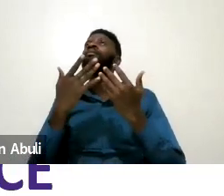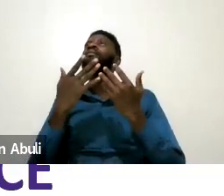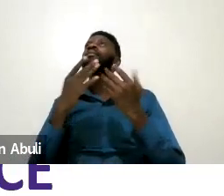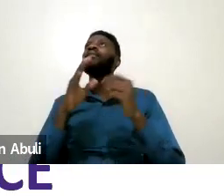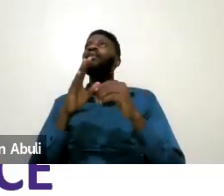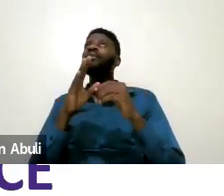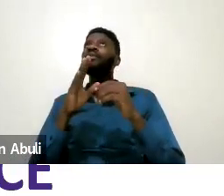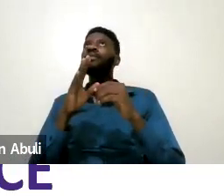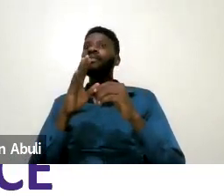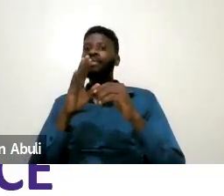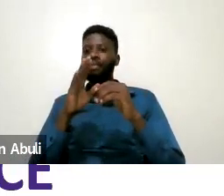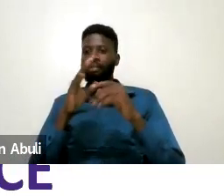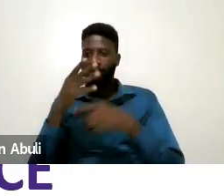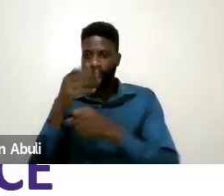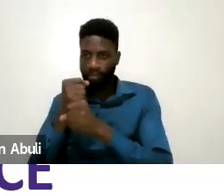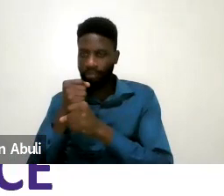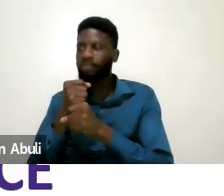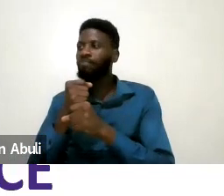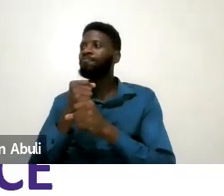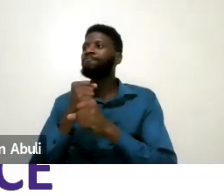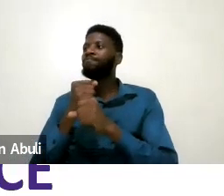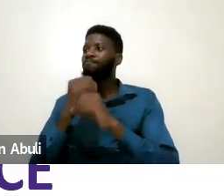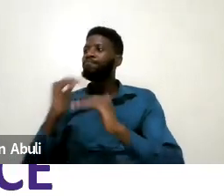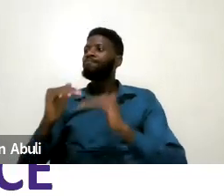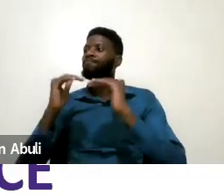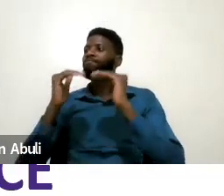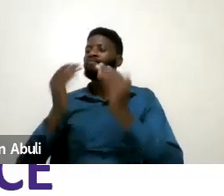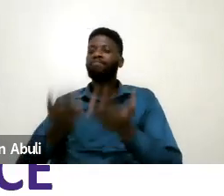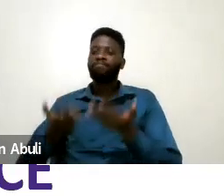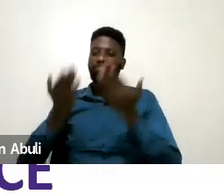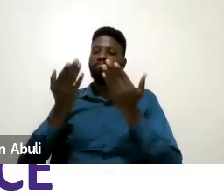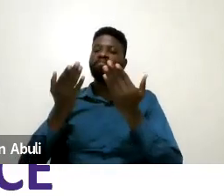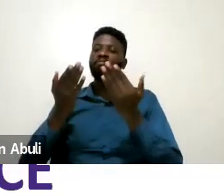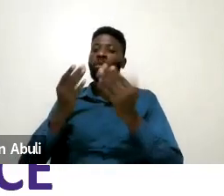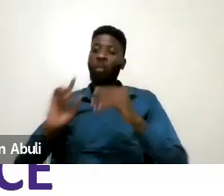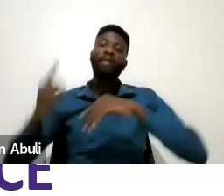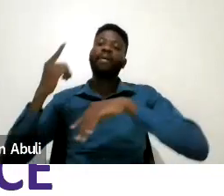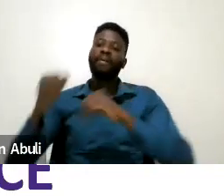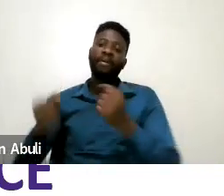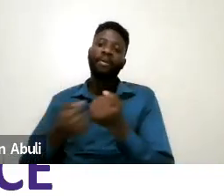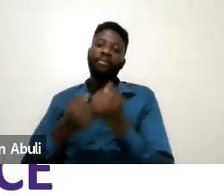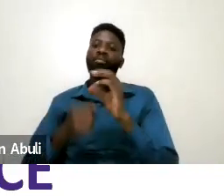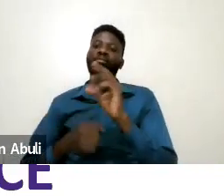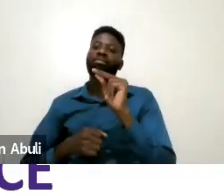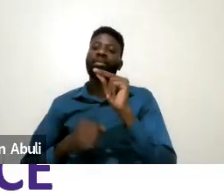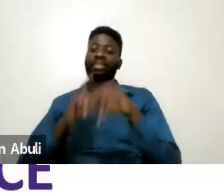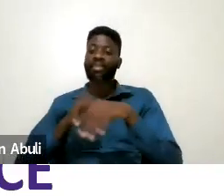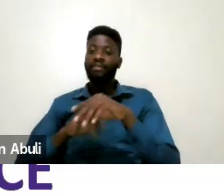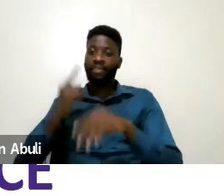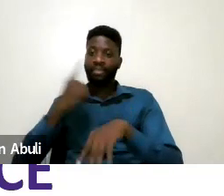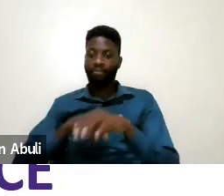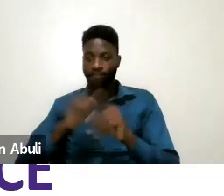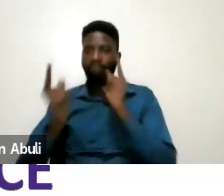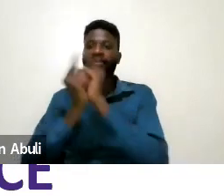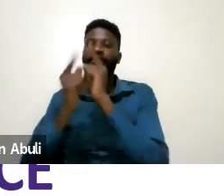gradually. Trust is not something that you build overnight. It is something that you build gradually. When you meet somebody for the first time, you just don't trust them. It